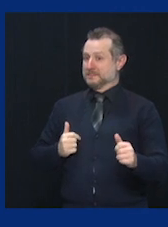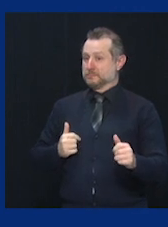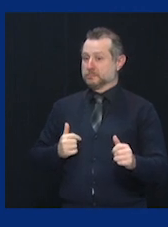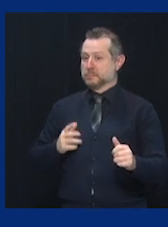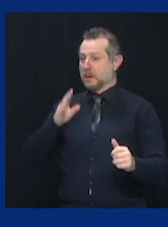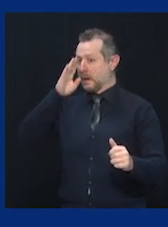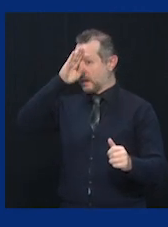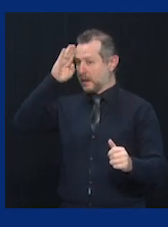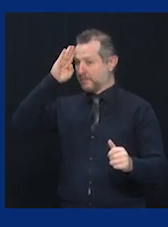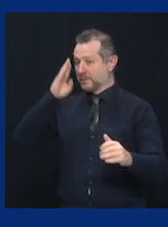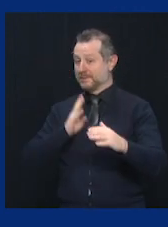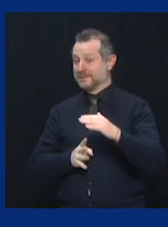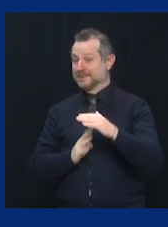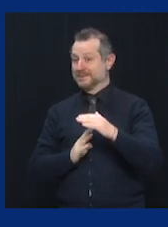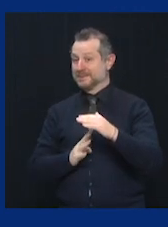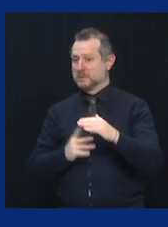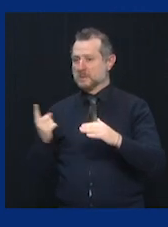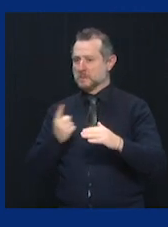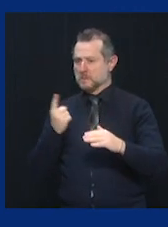all connected.